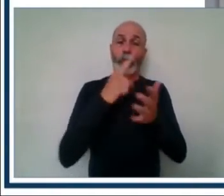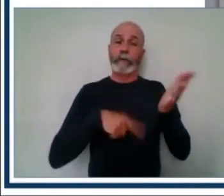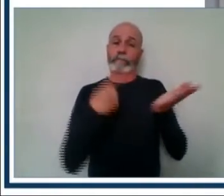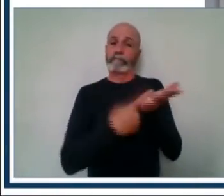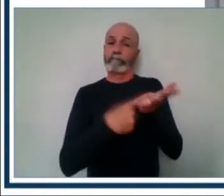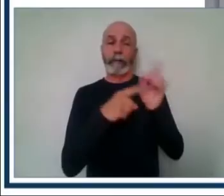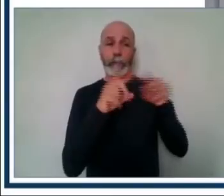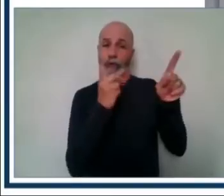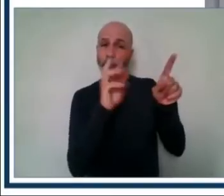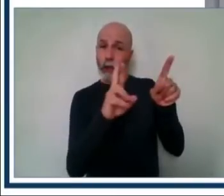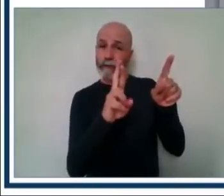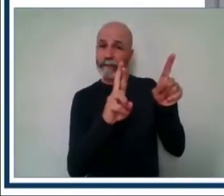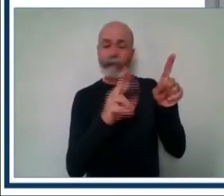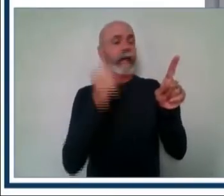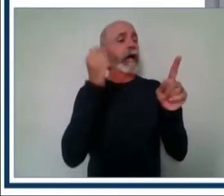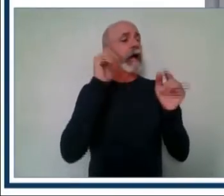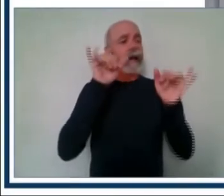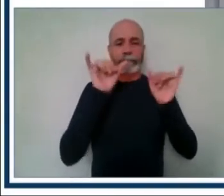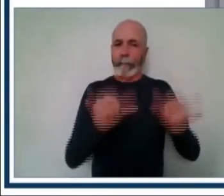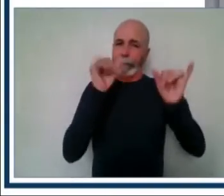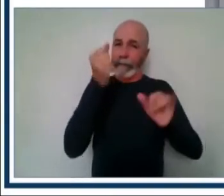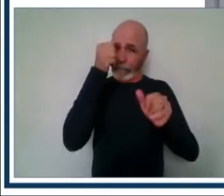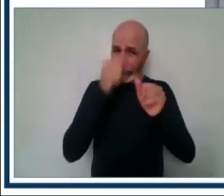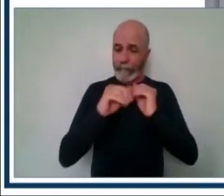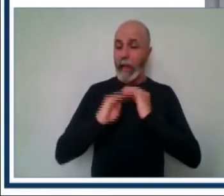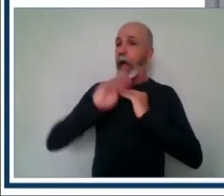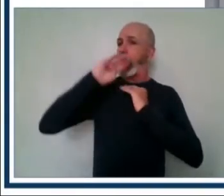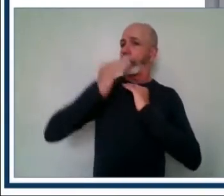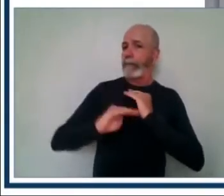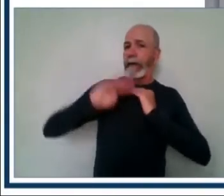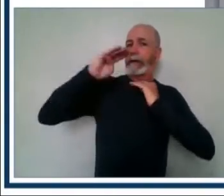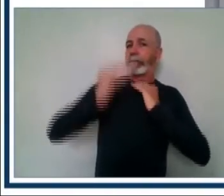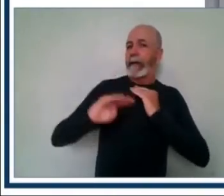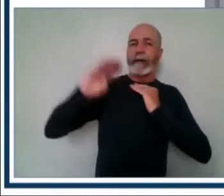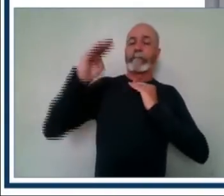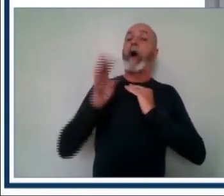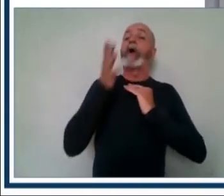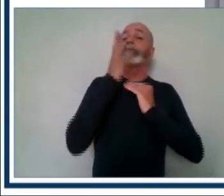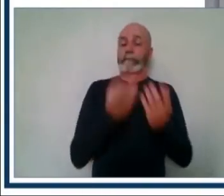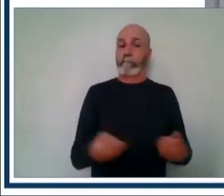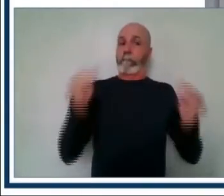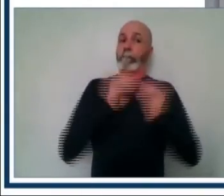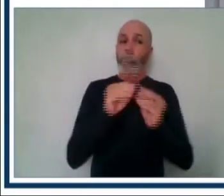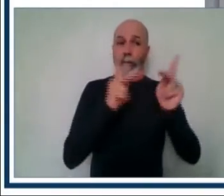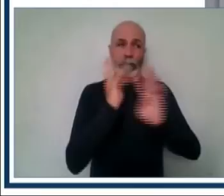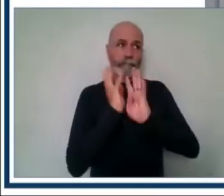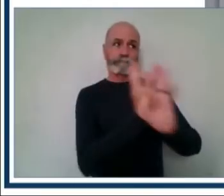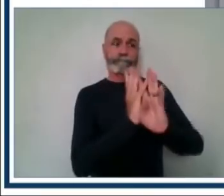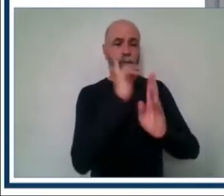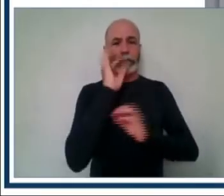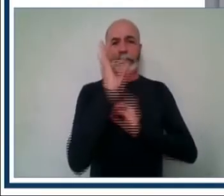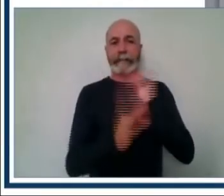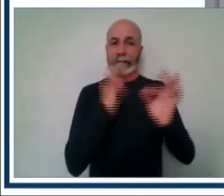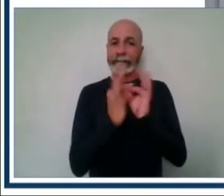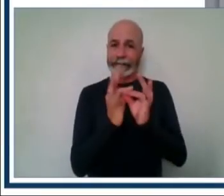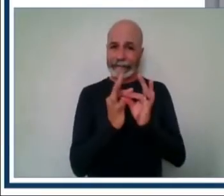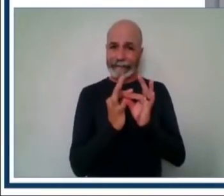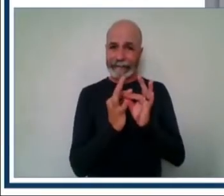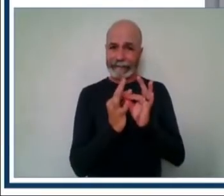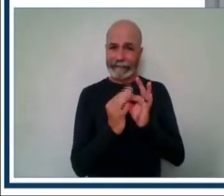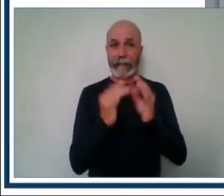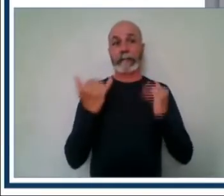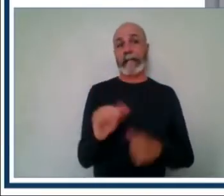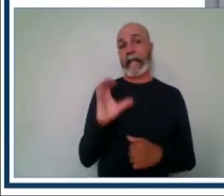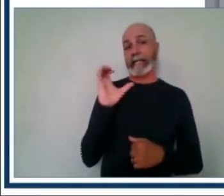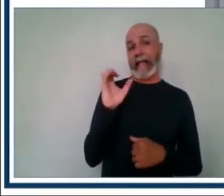part because of the increased testing that we are doing. Take Cape Breton, for example. There are 9 cases there today. That's still a